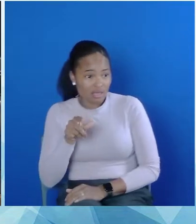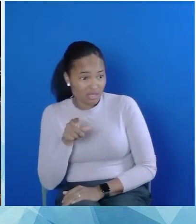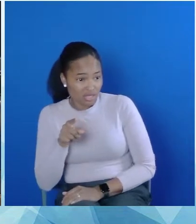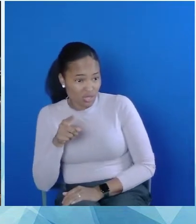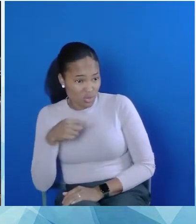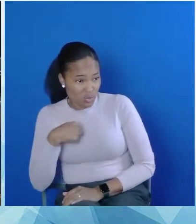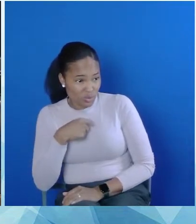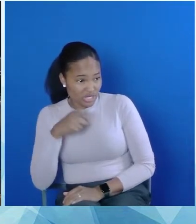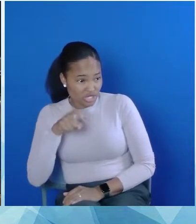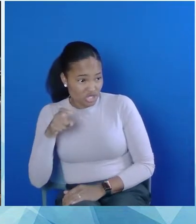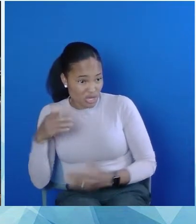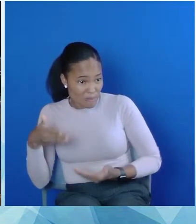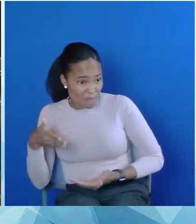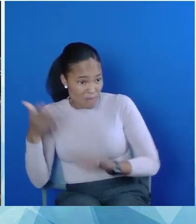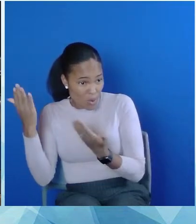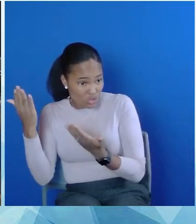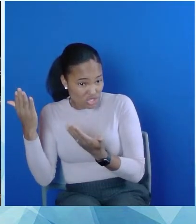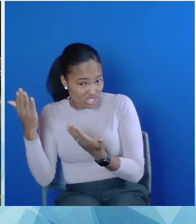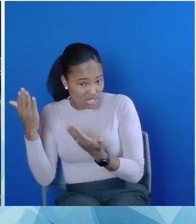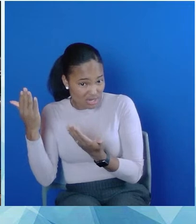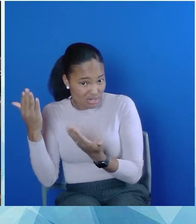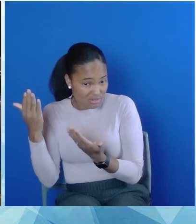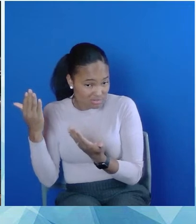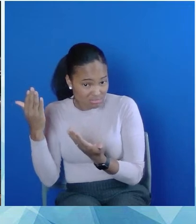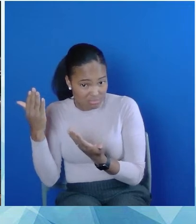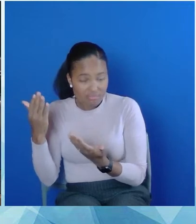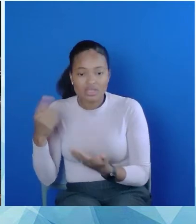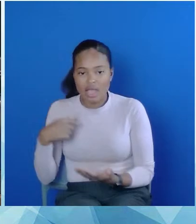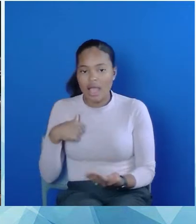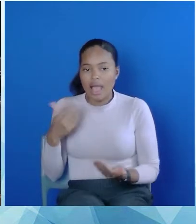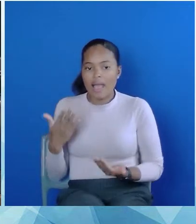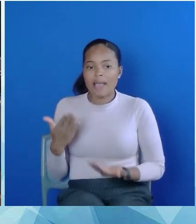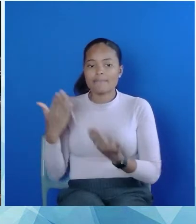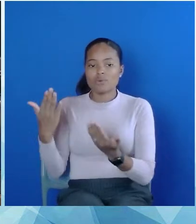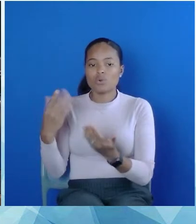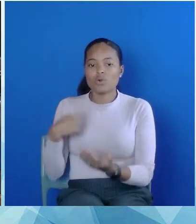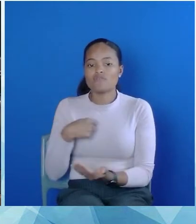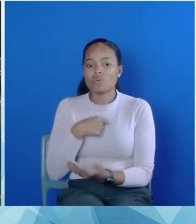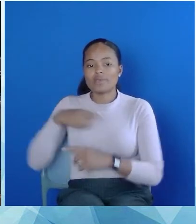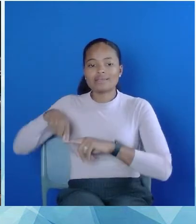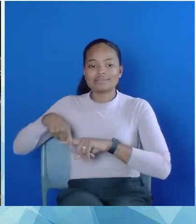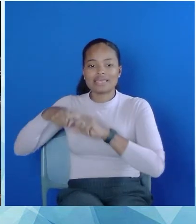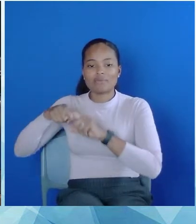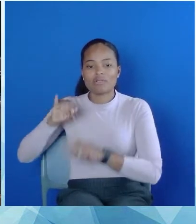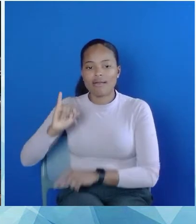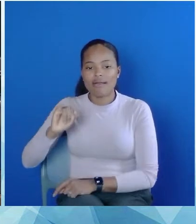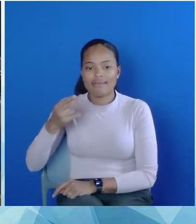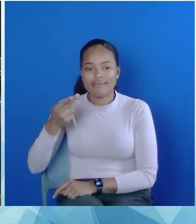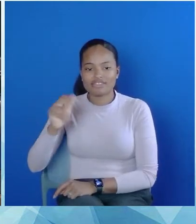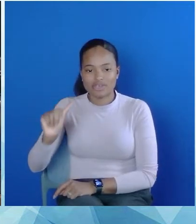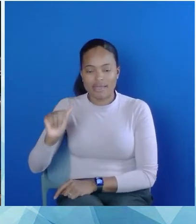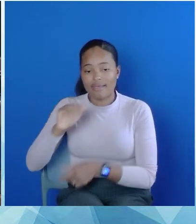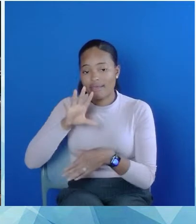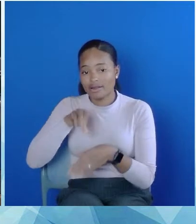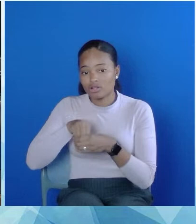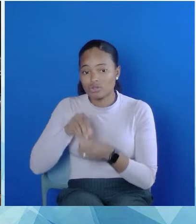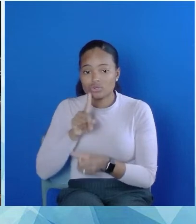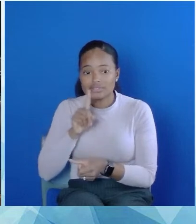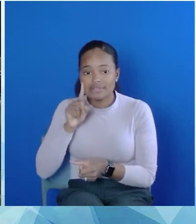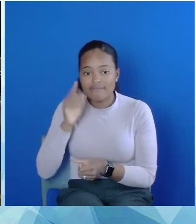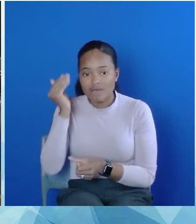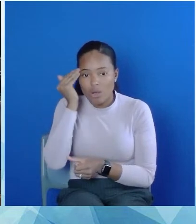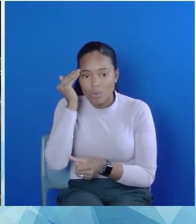was part of the consent agenda? I think so, yes. Okay. I move that we table IHA to include Deaf Awareness Week and